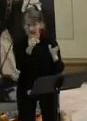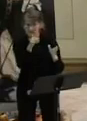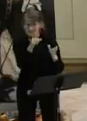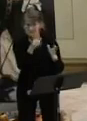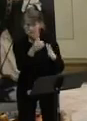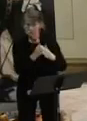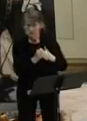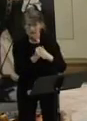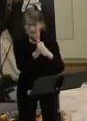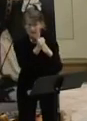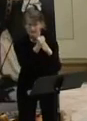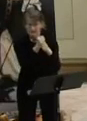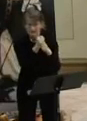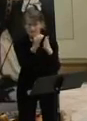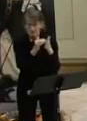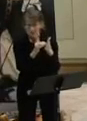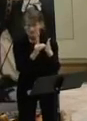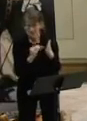forgiveness.